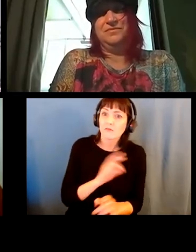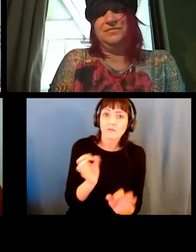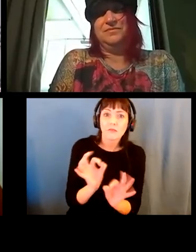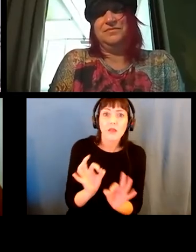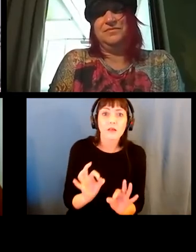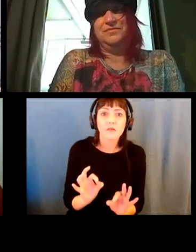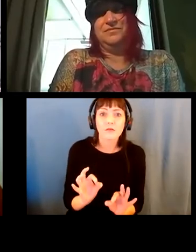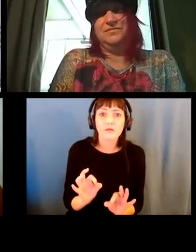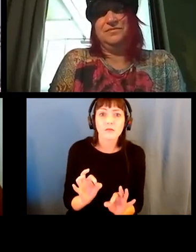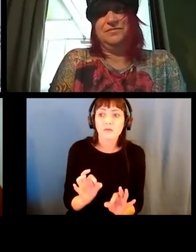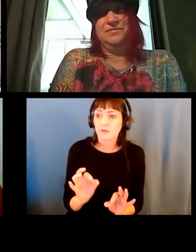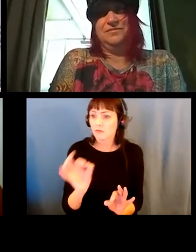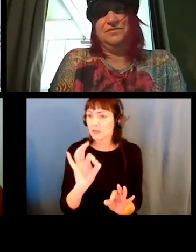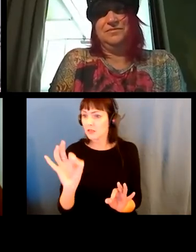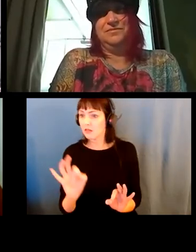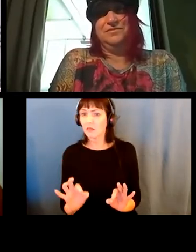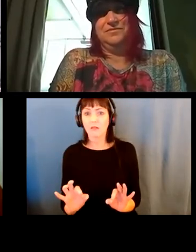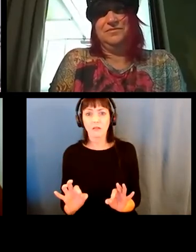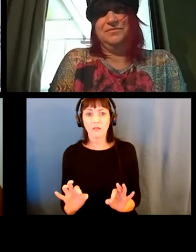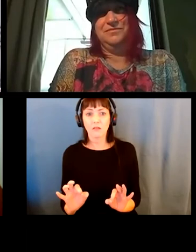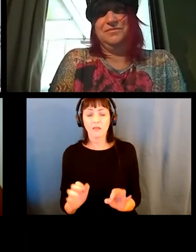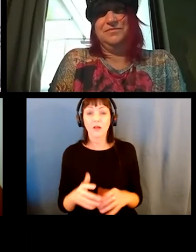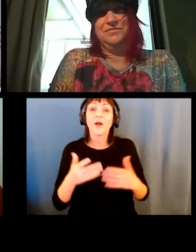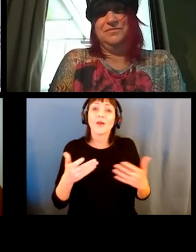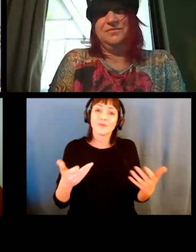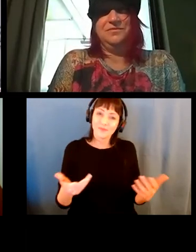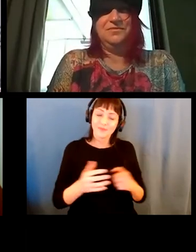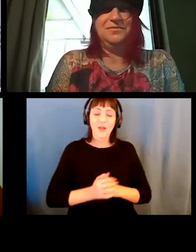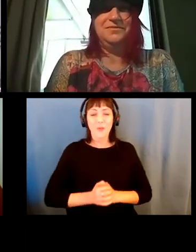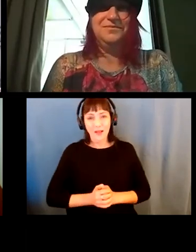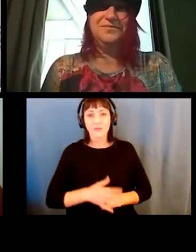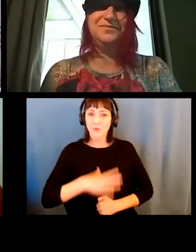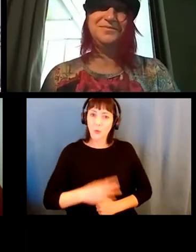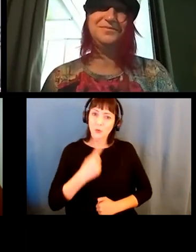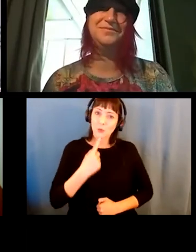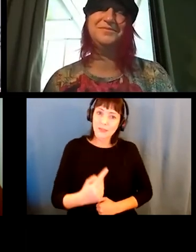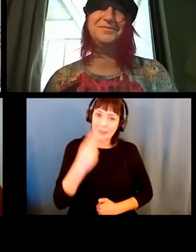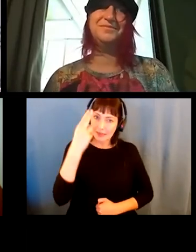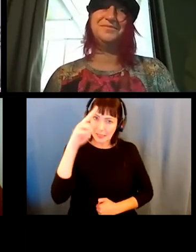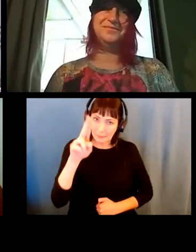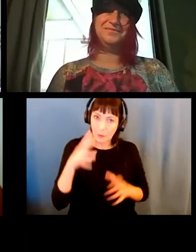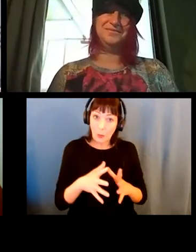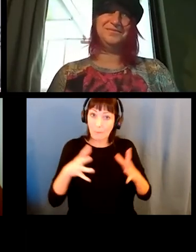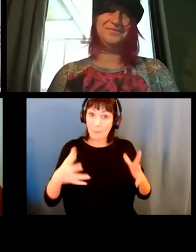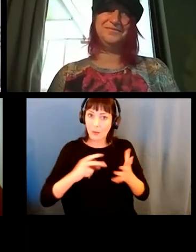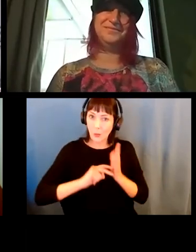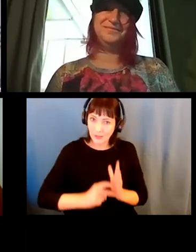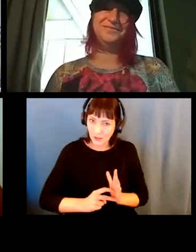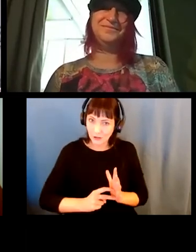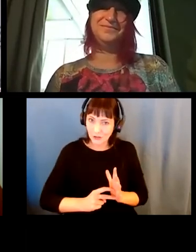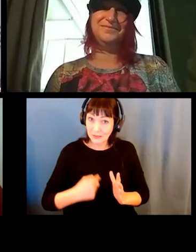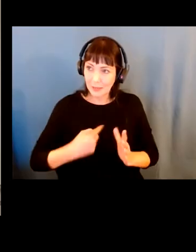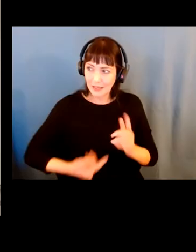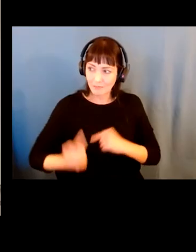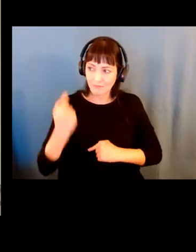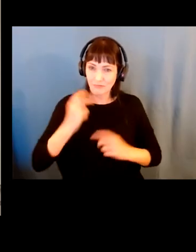haven't got work in the collection. You know? Well, without naming the very, very large UK organisation with whom I had a